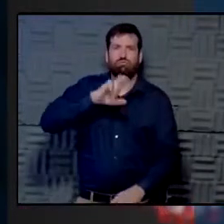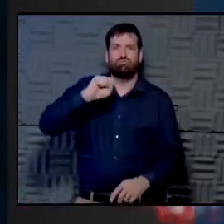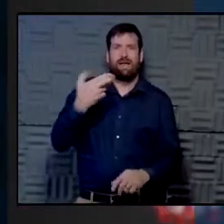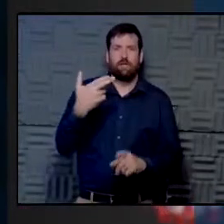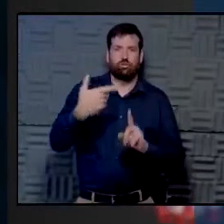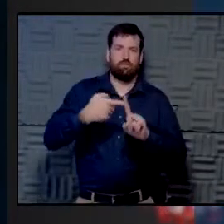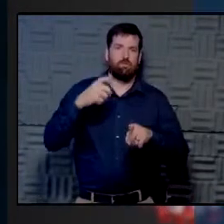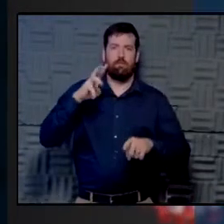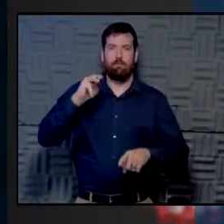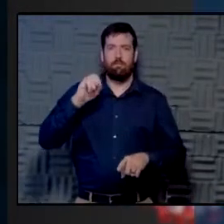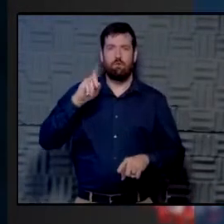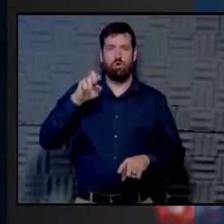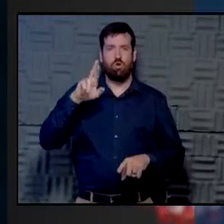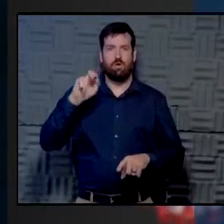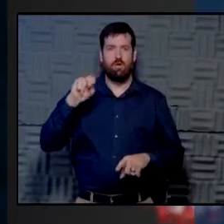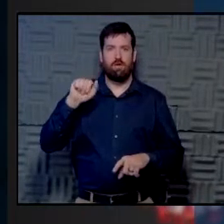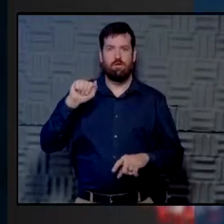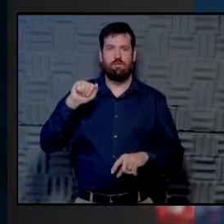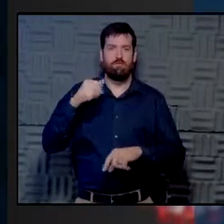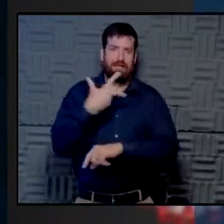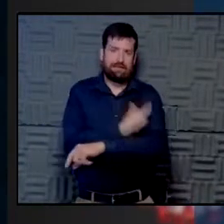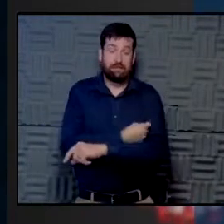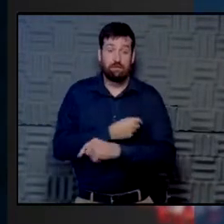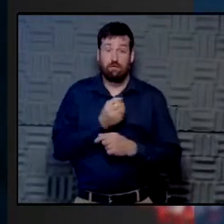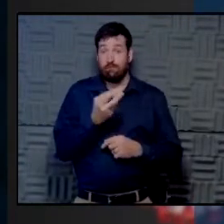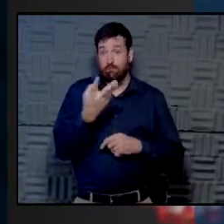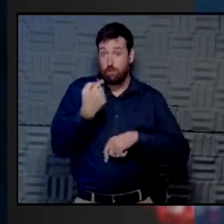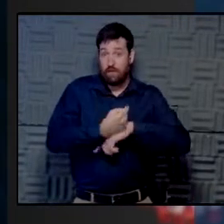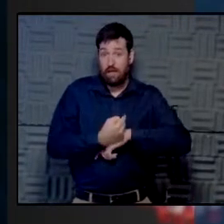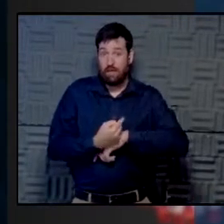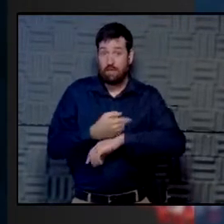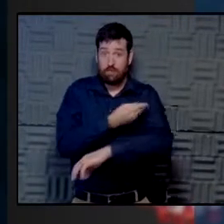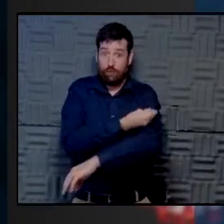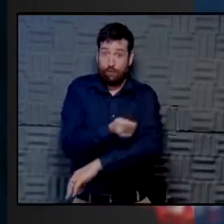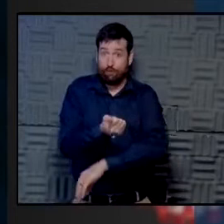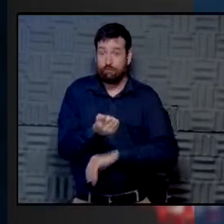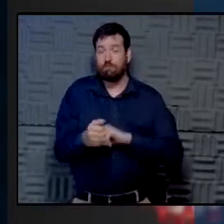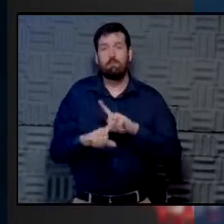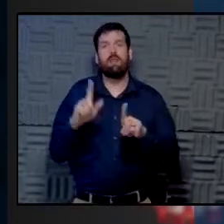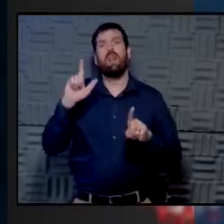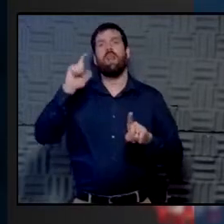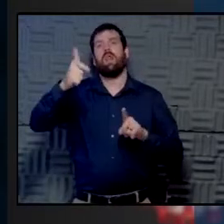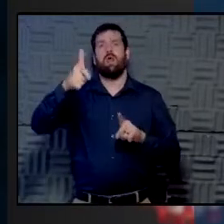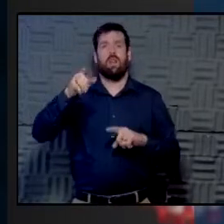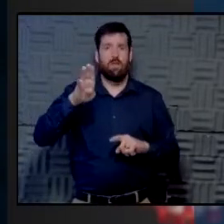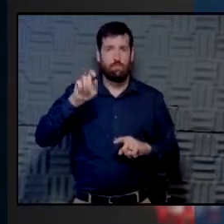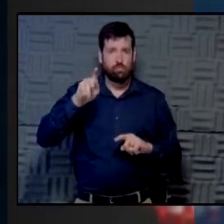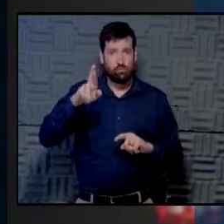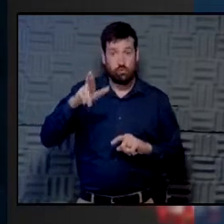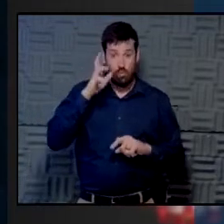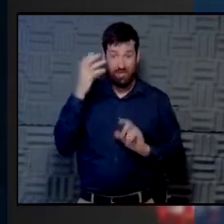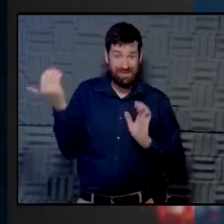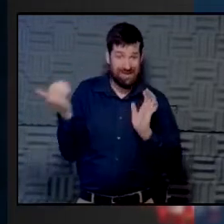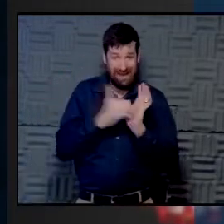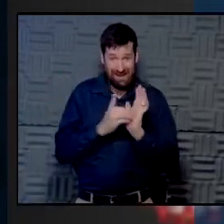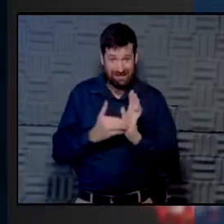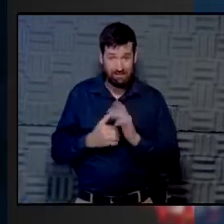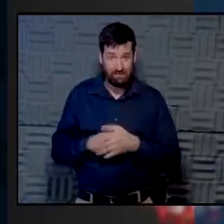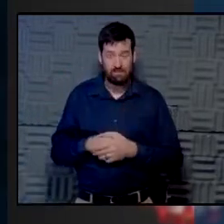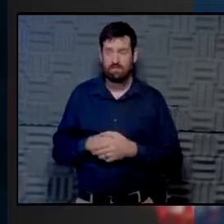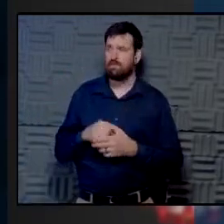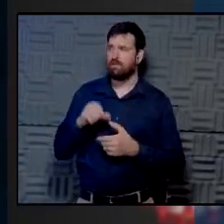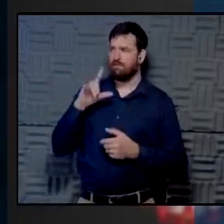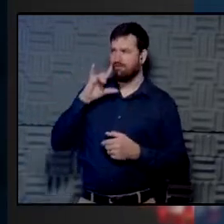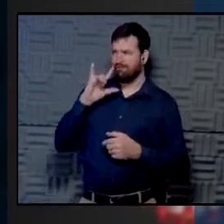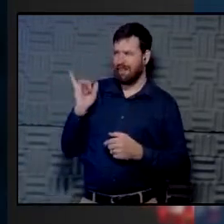Moderna vaccine. It went away after a couple of days, but will future boosters also leave me with a rash? I feel like this question